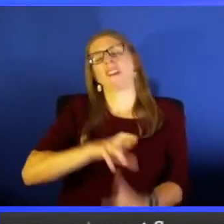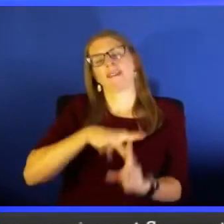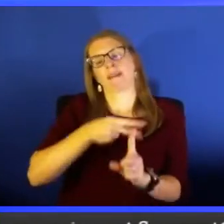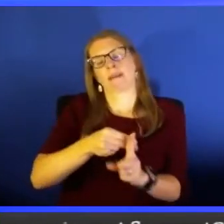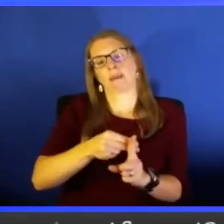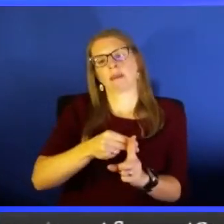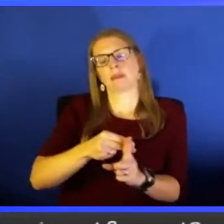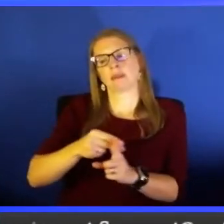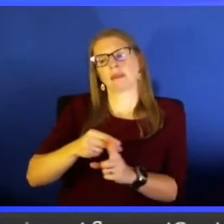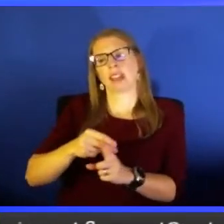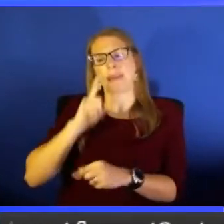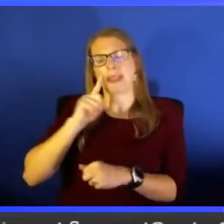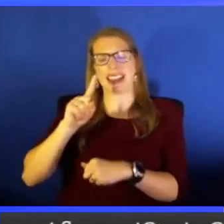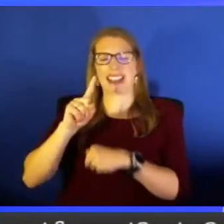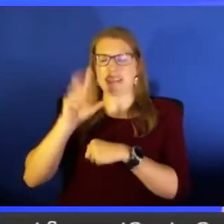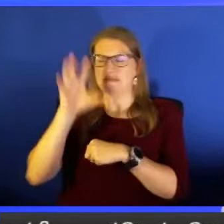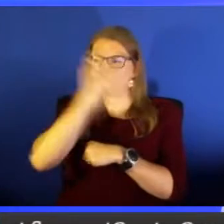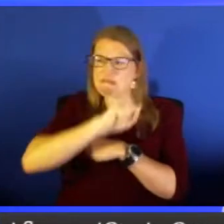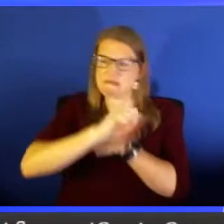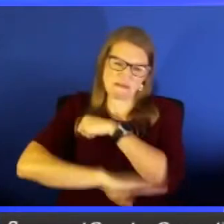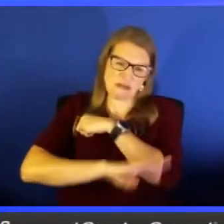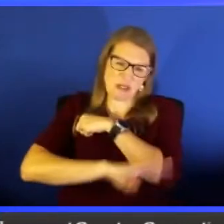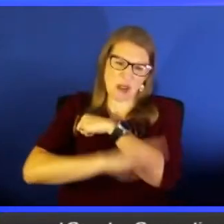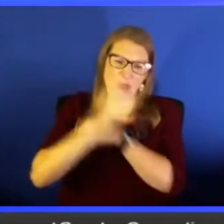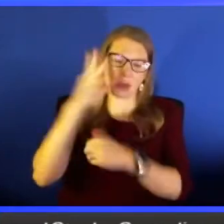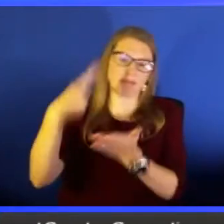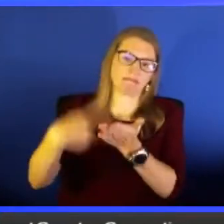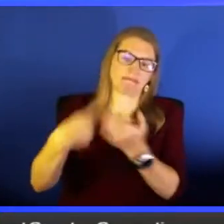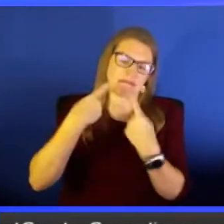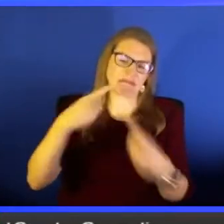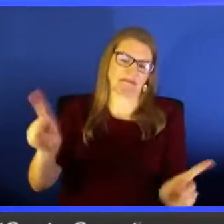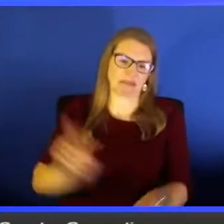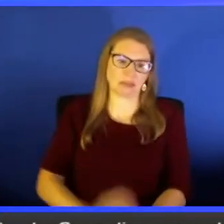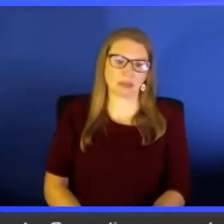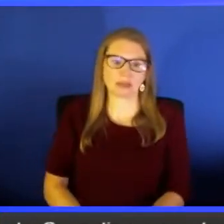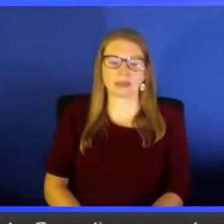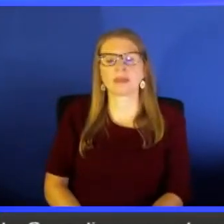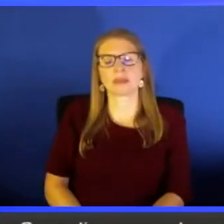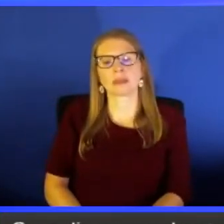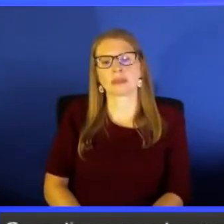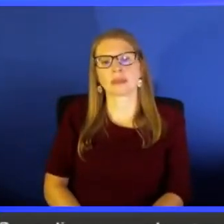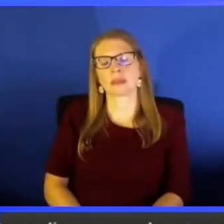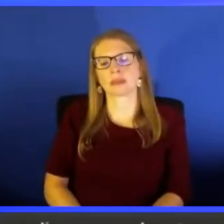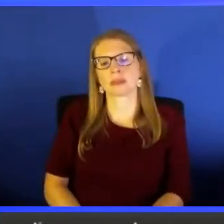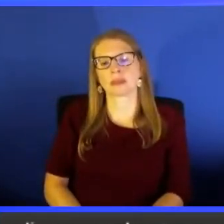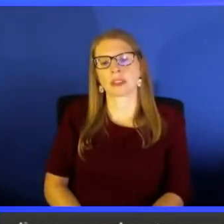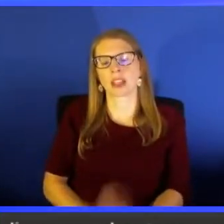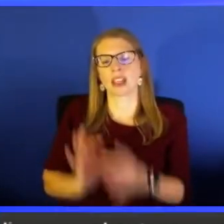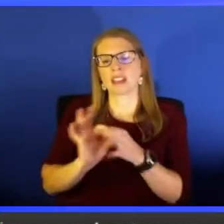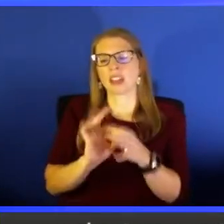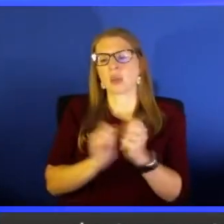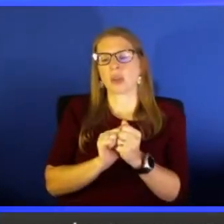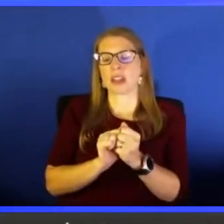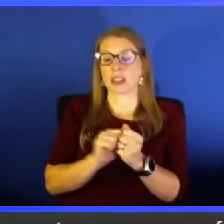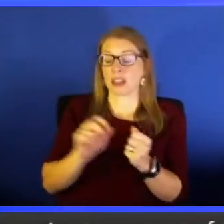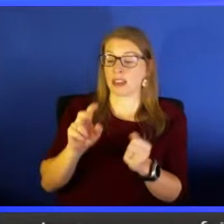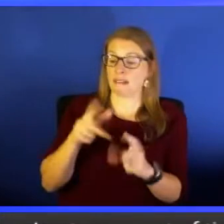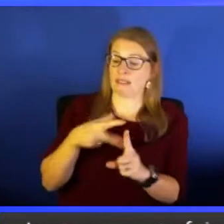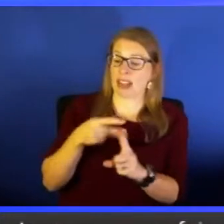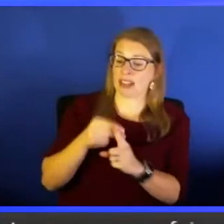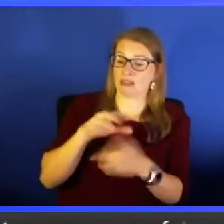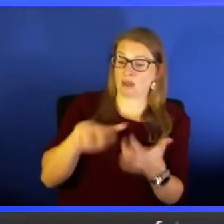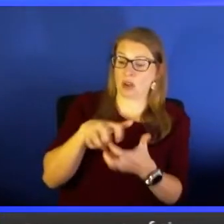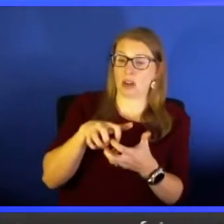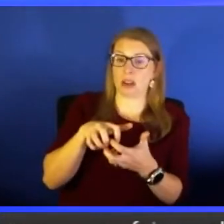this fall. Again, I think that will also have to do possibly with the vaccine formulations. We know they are working on things like